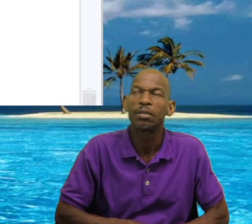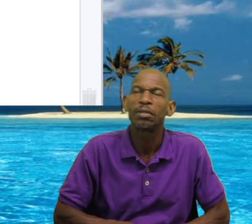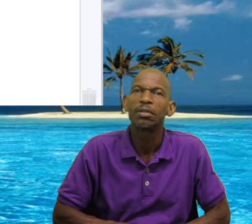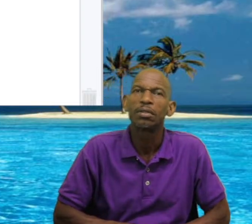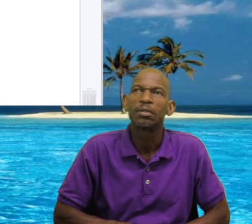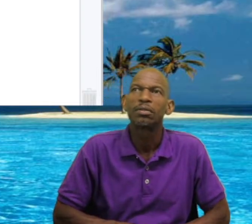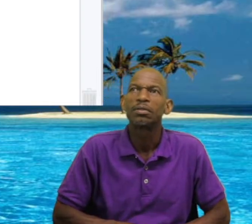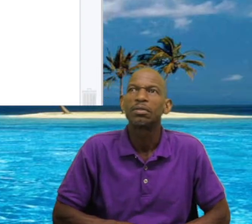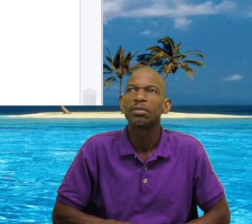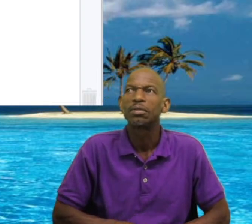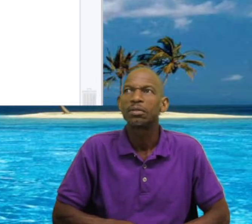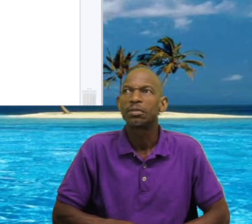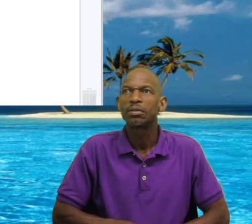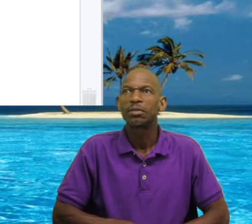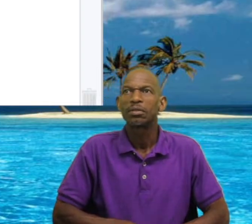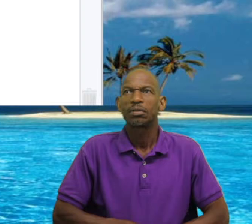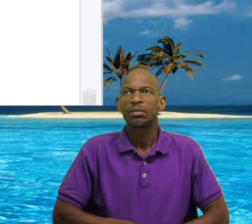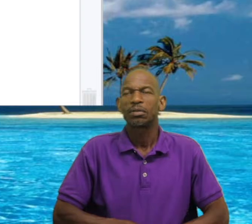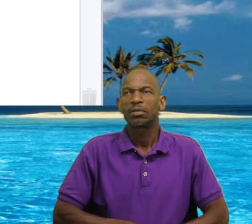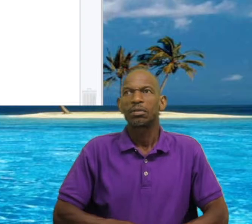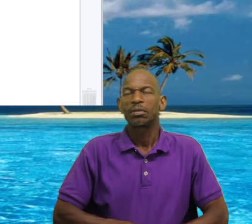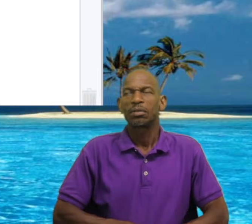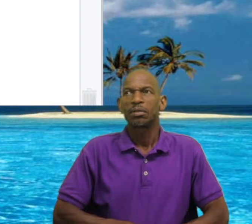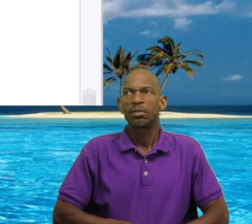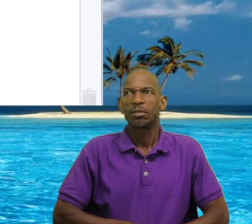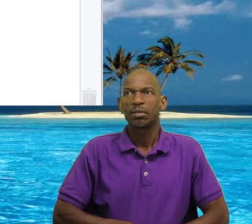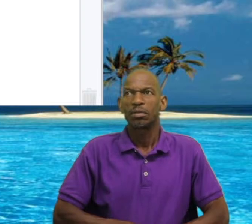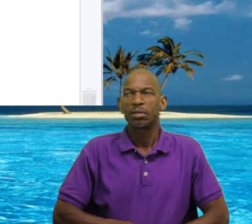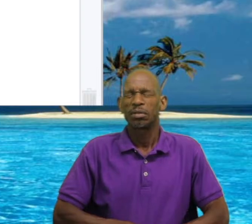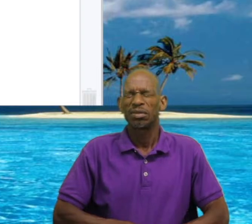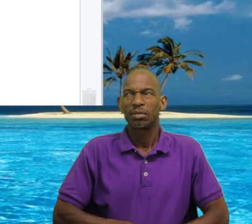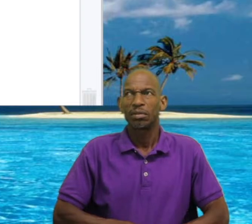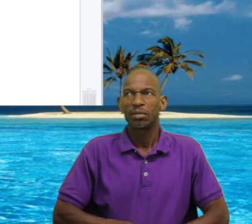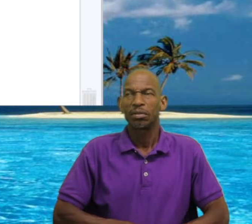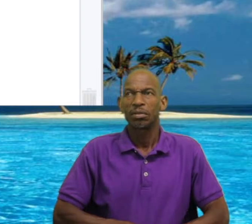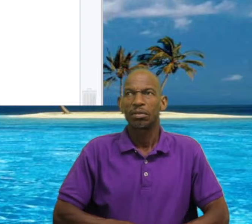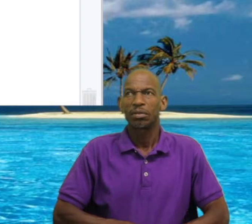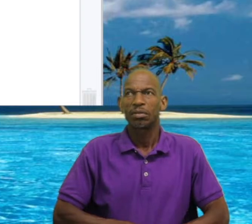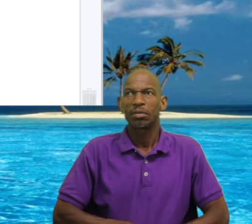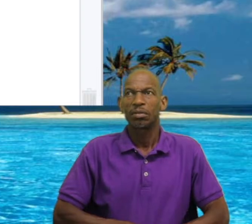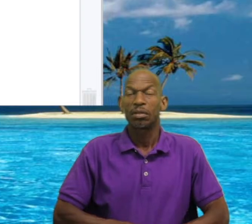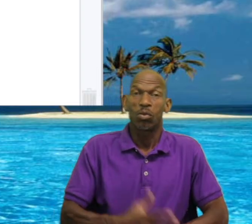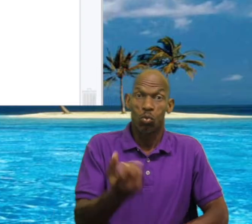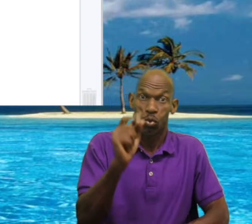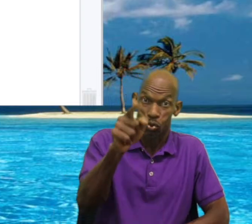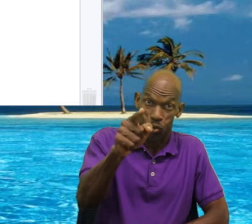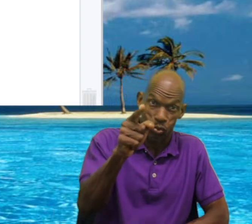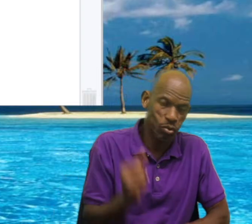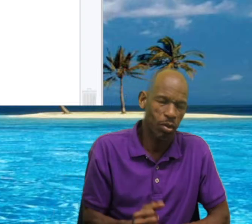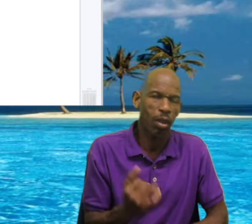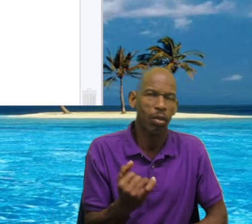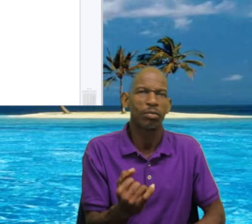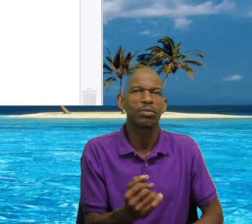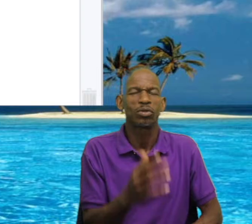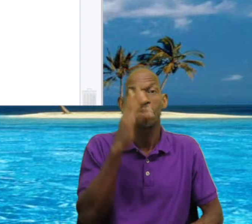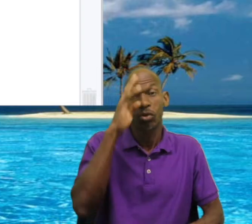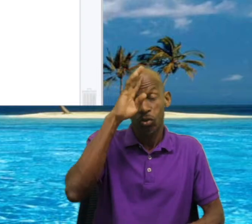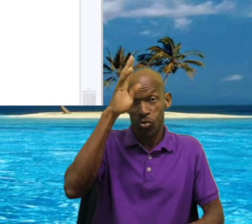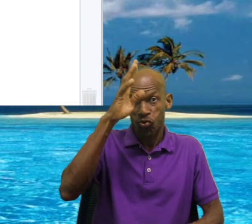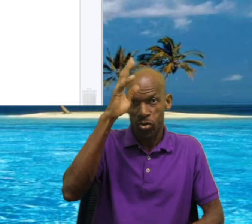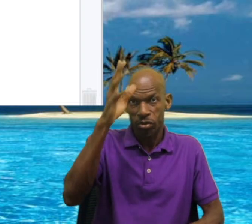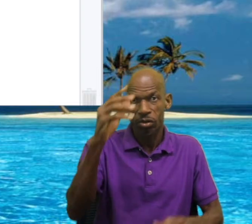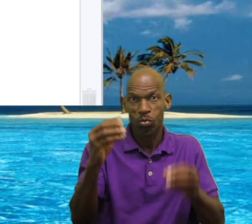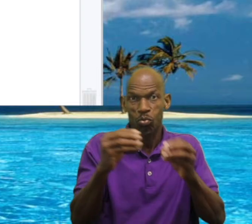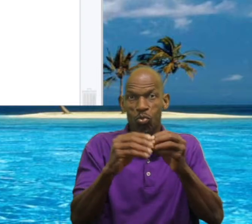All right. Now I want you to make some more for me, but I want you to do